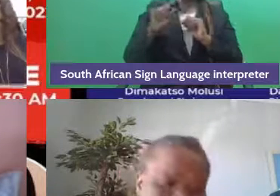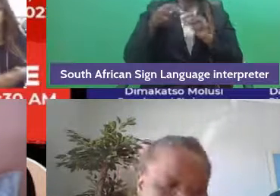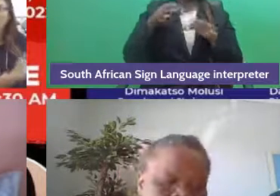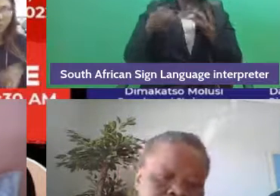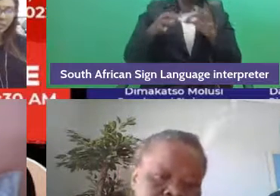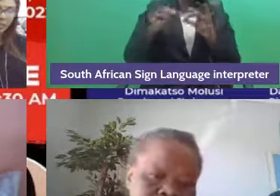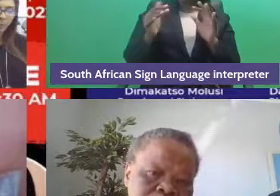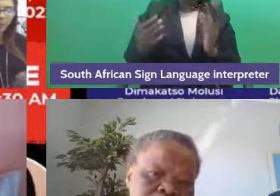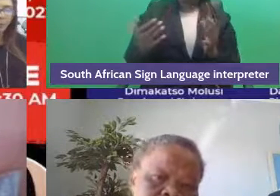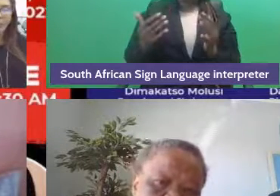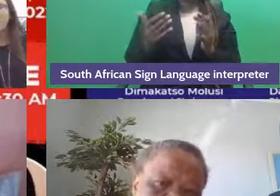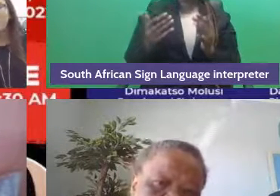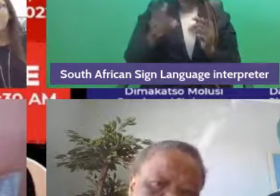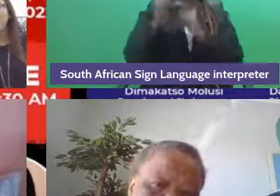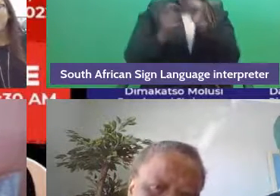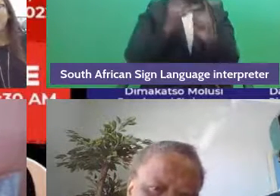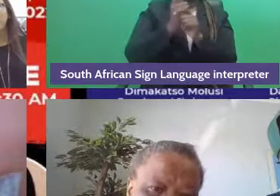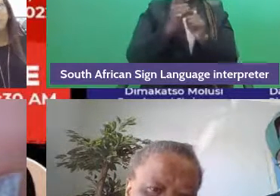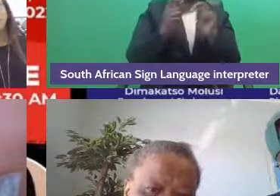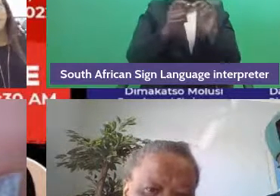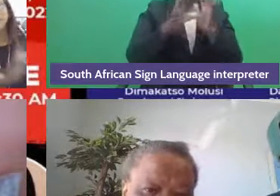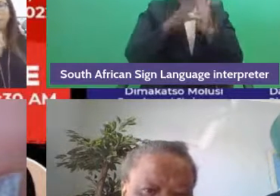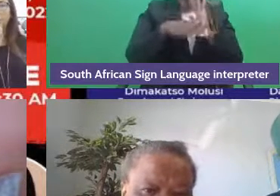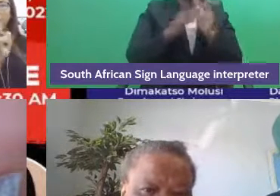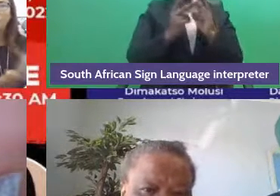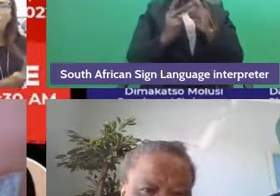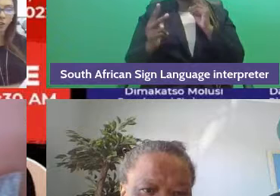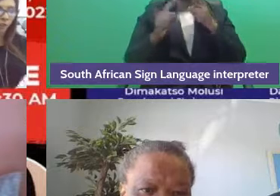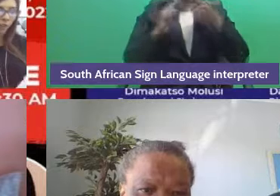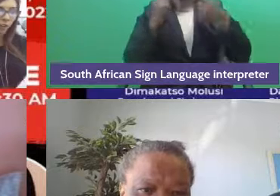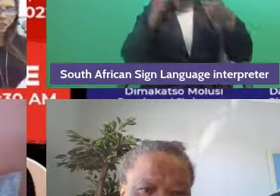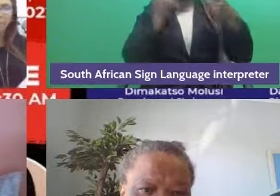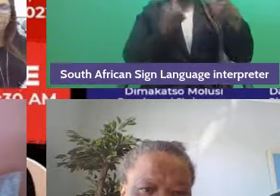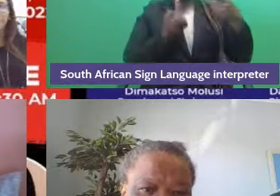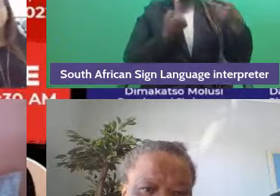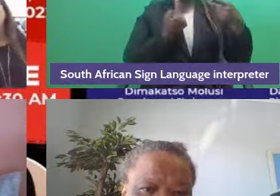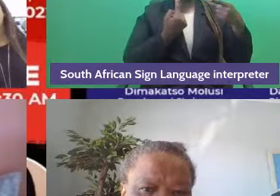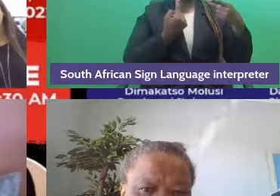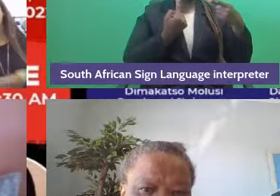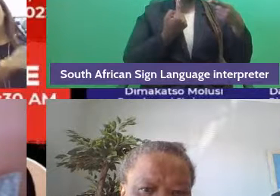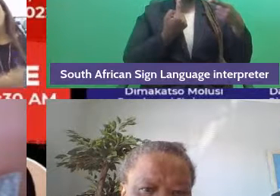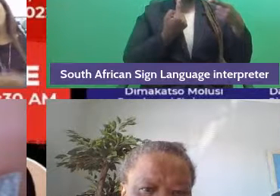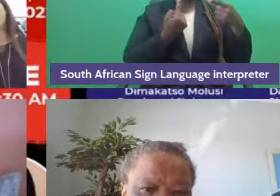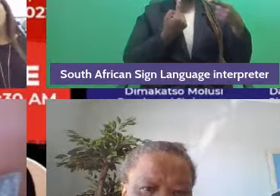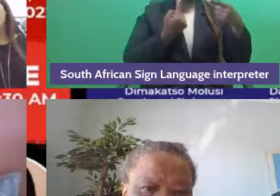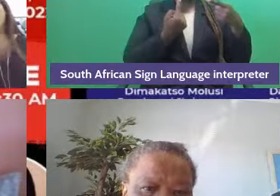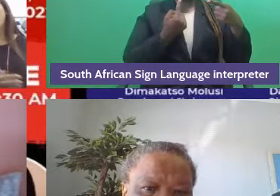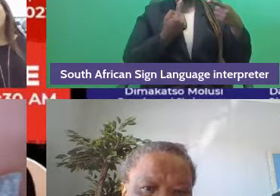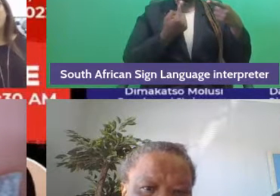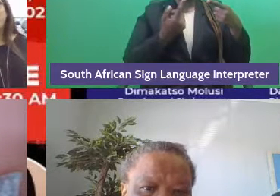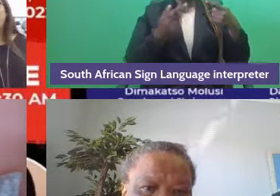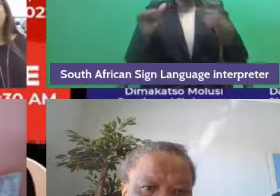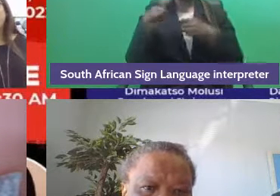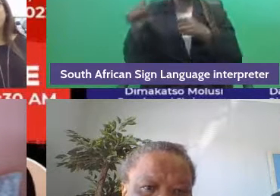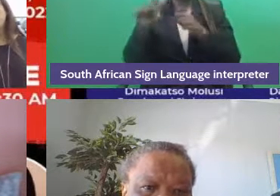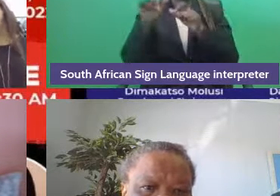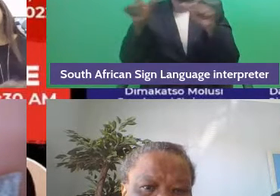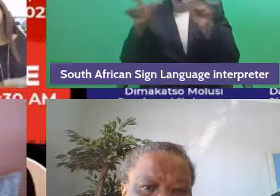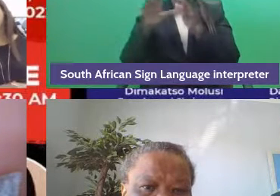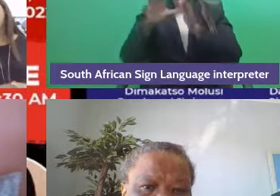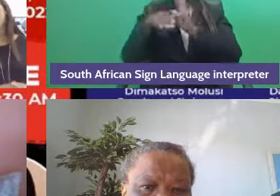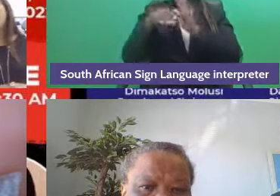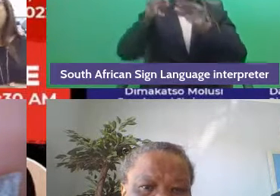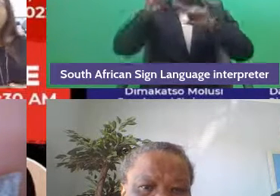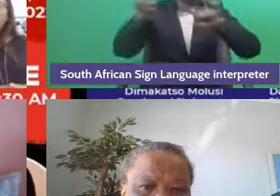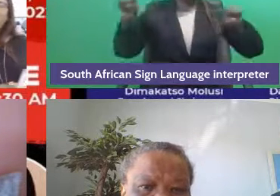there are several types of disabilities. Deafness is just one of those types. There are people who have specific disabilities,